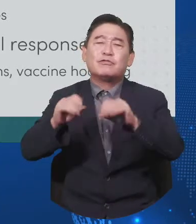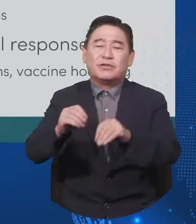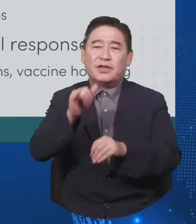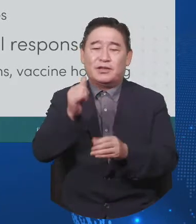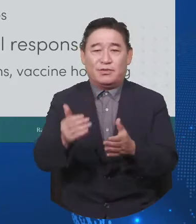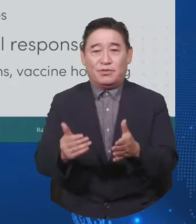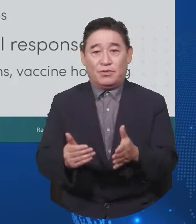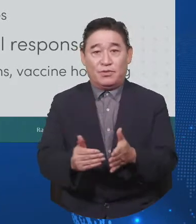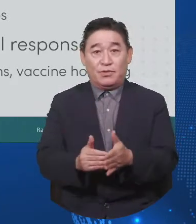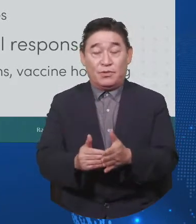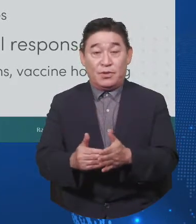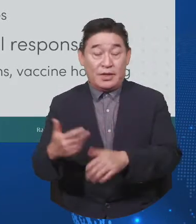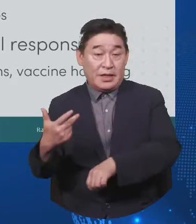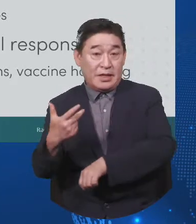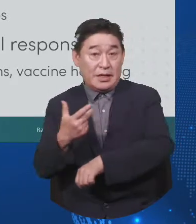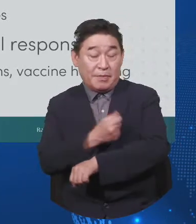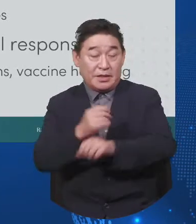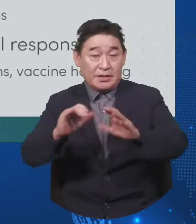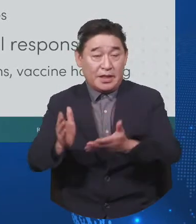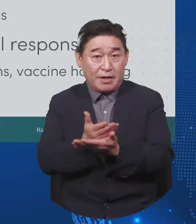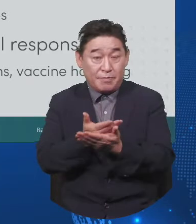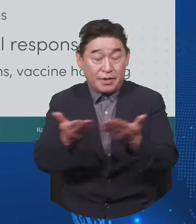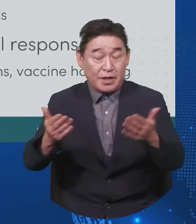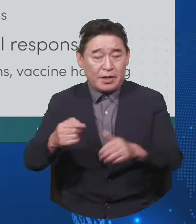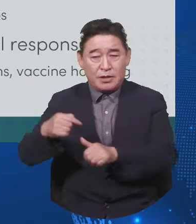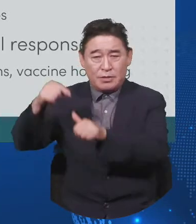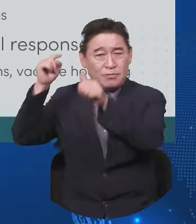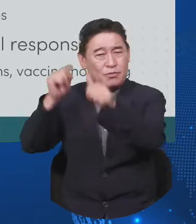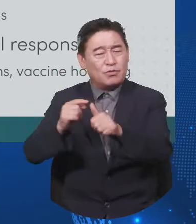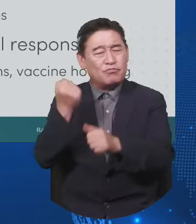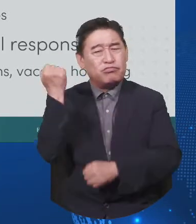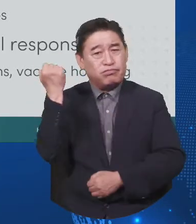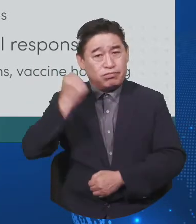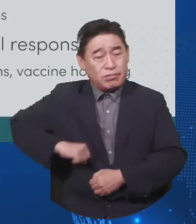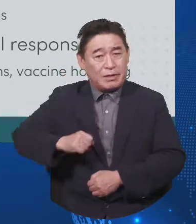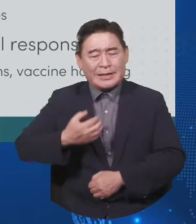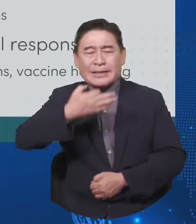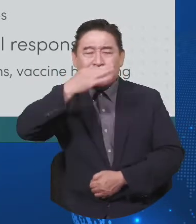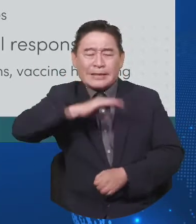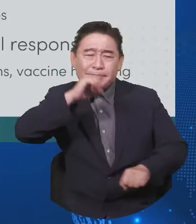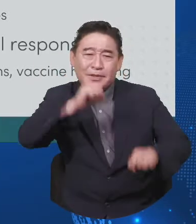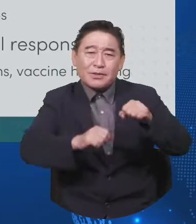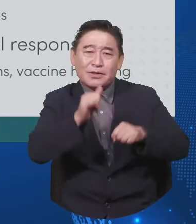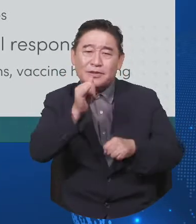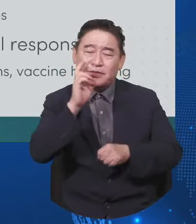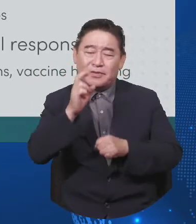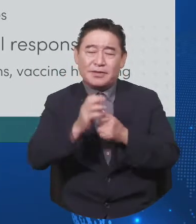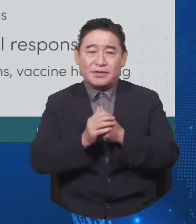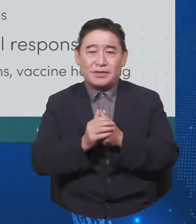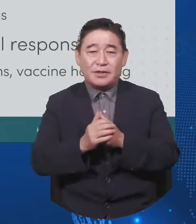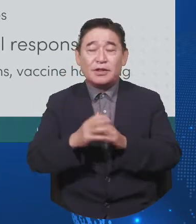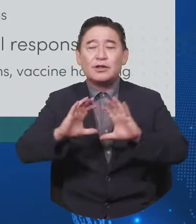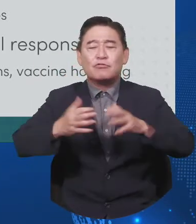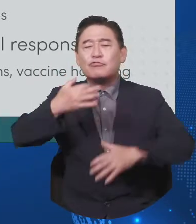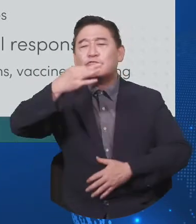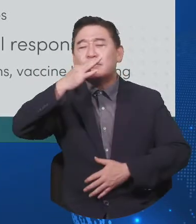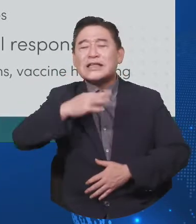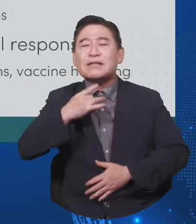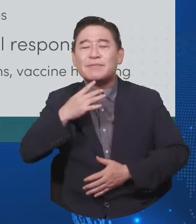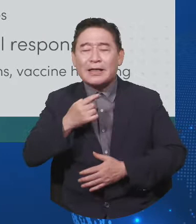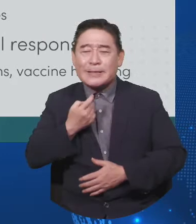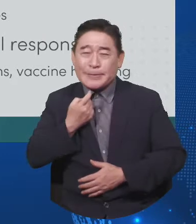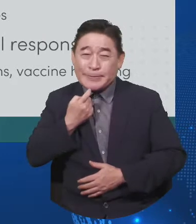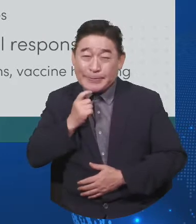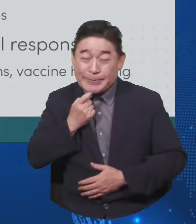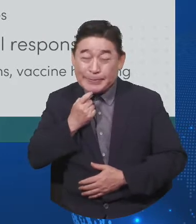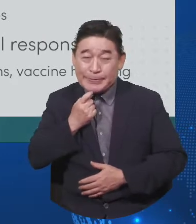to vaccinate the world. The prioritization of the national interest in COVID-19 responses highlights what